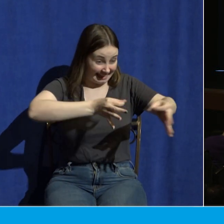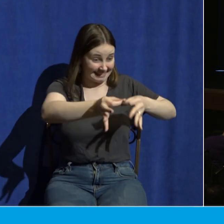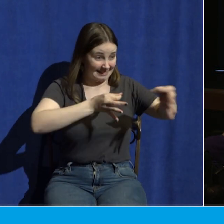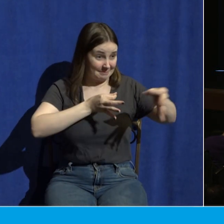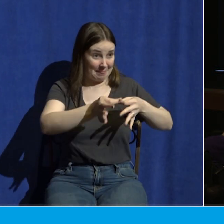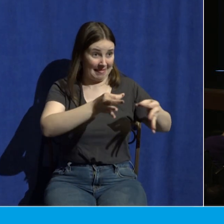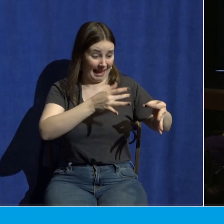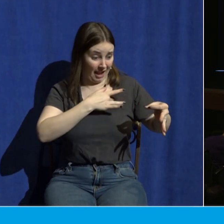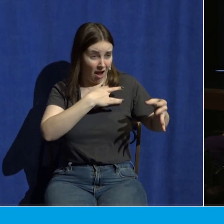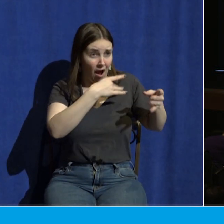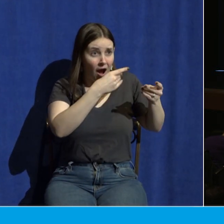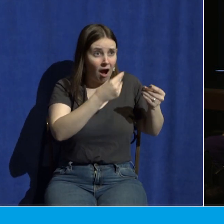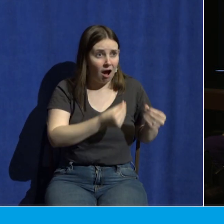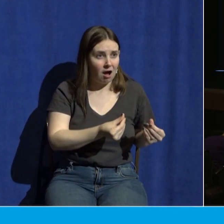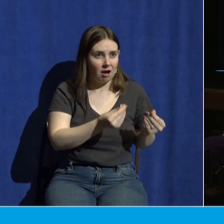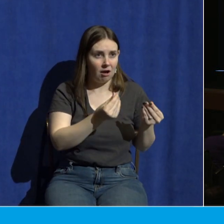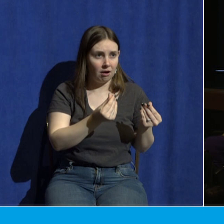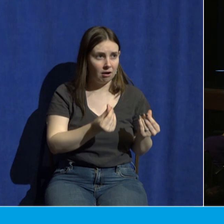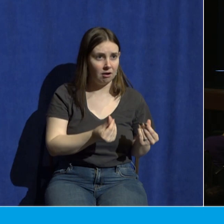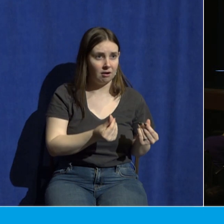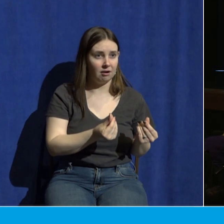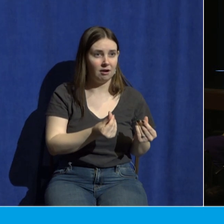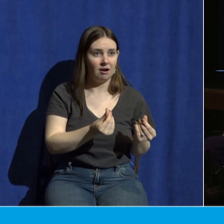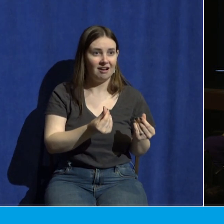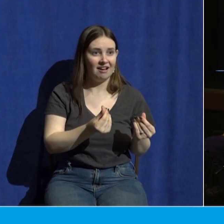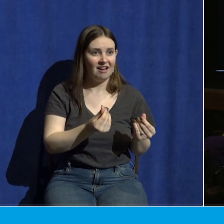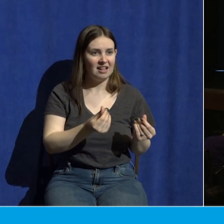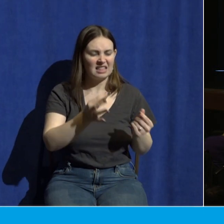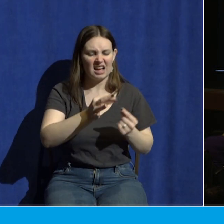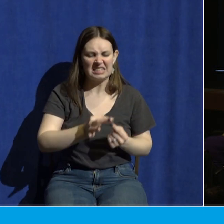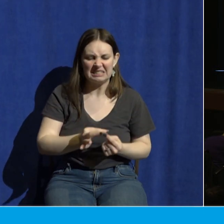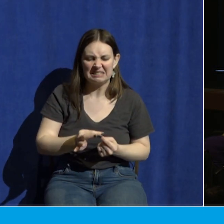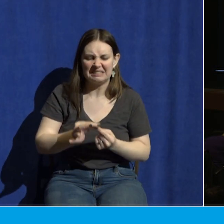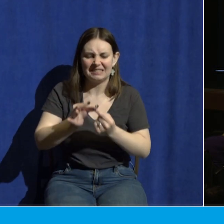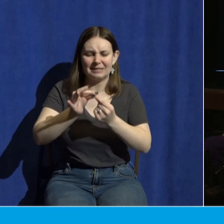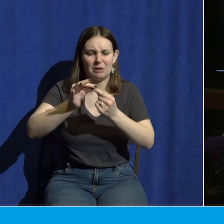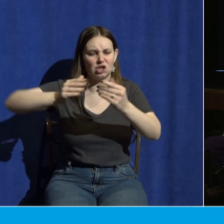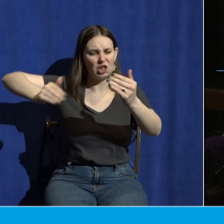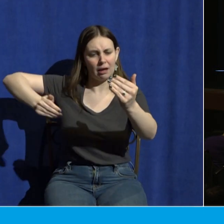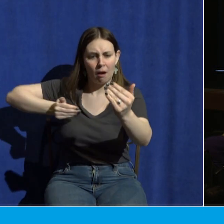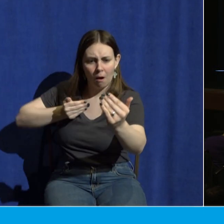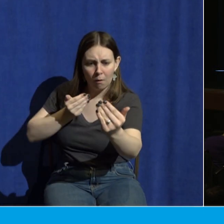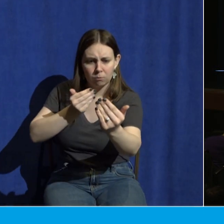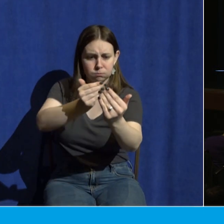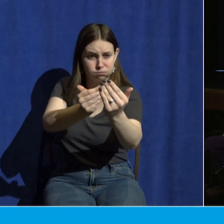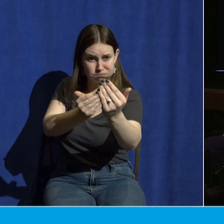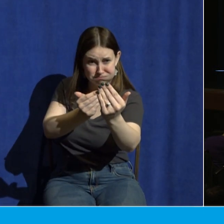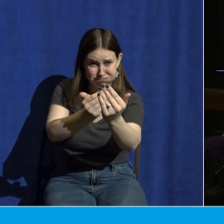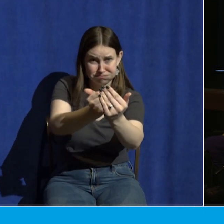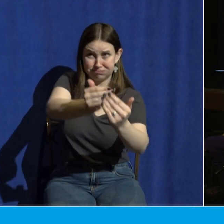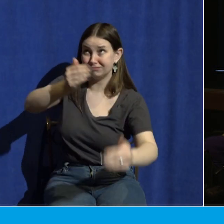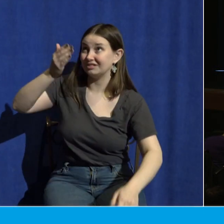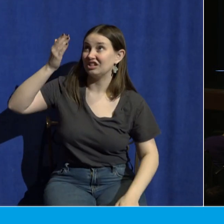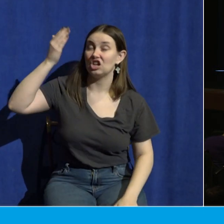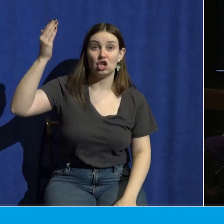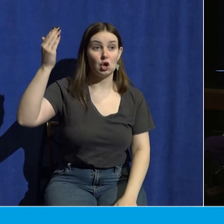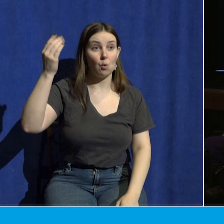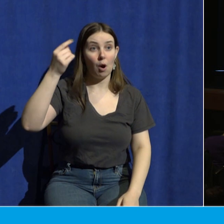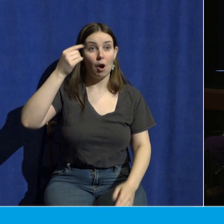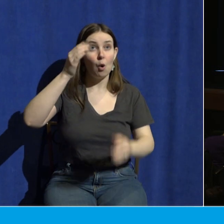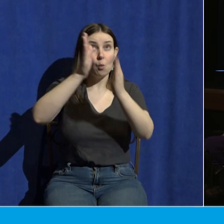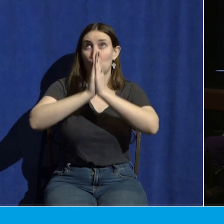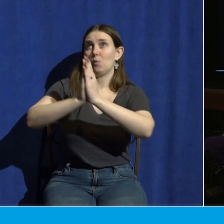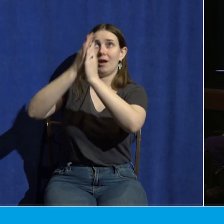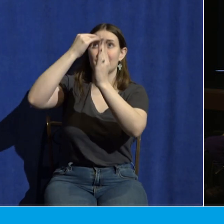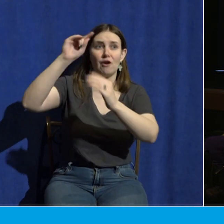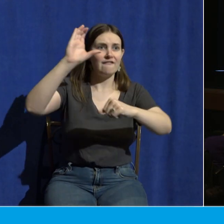for a supernatural drawing to you in our city. Please, God, we pray this not just for our church. We pray this for churches